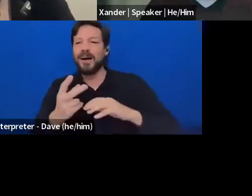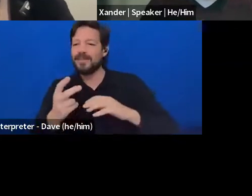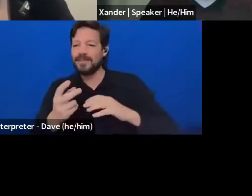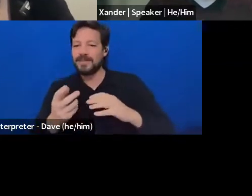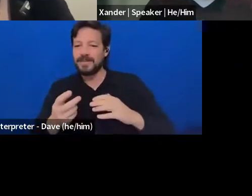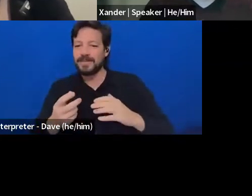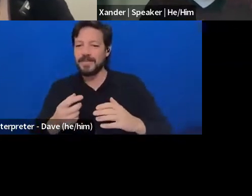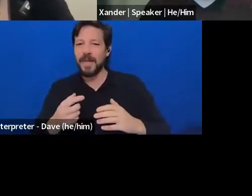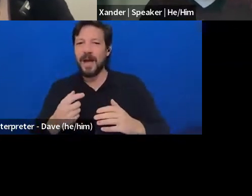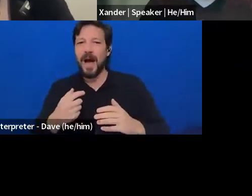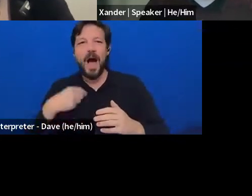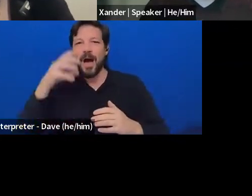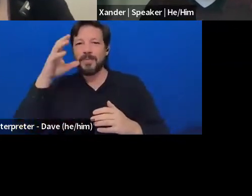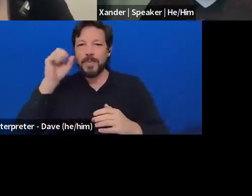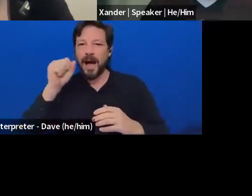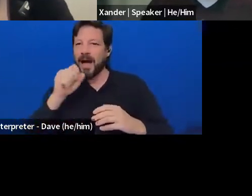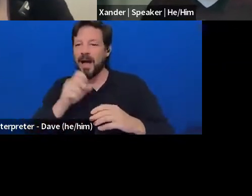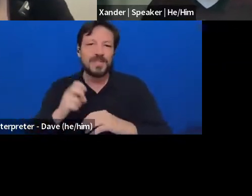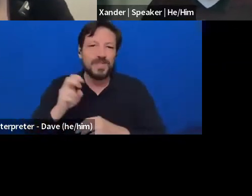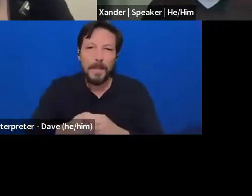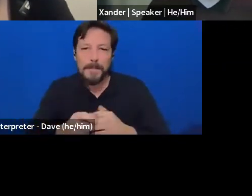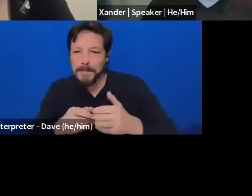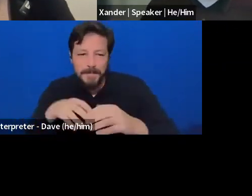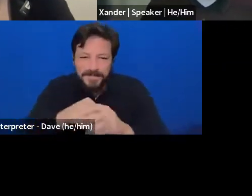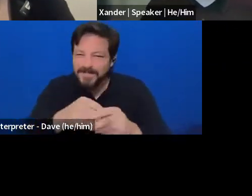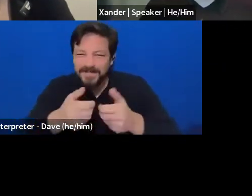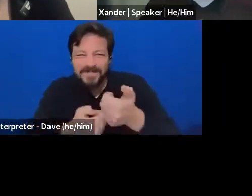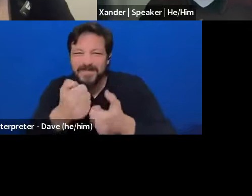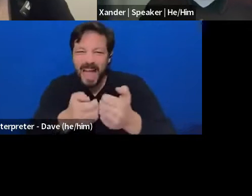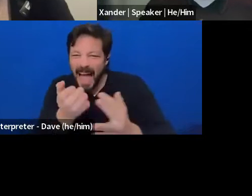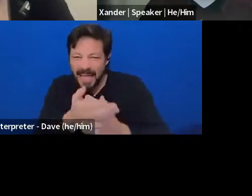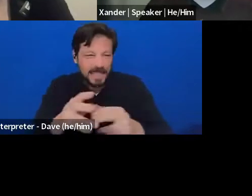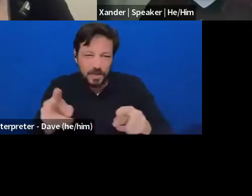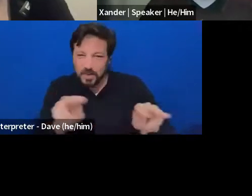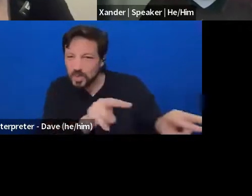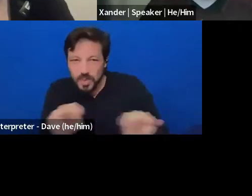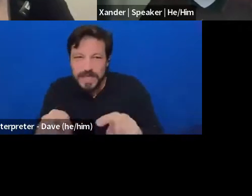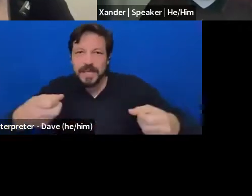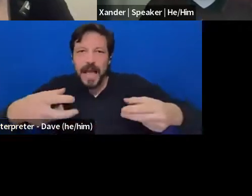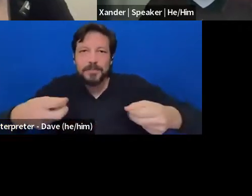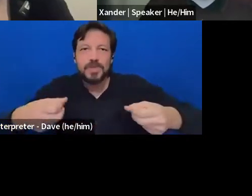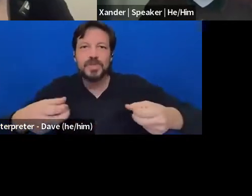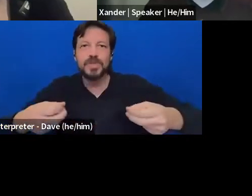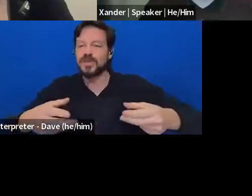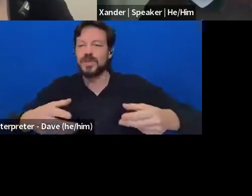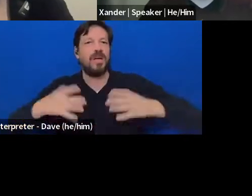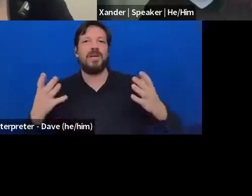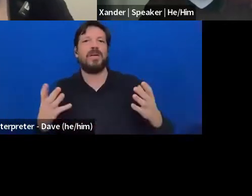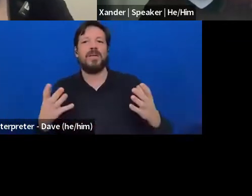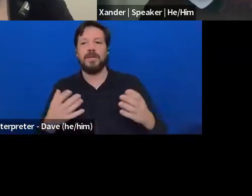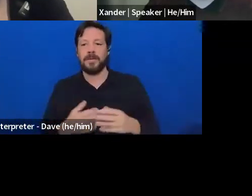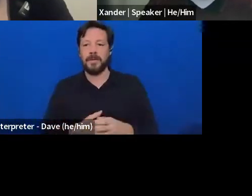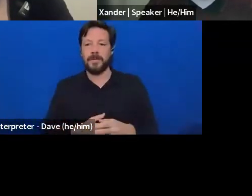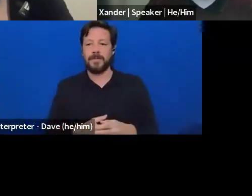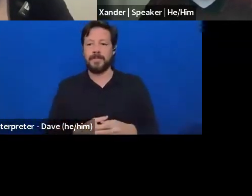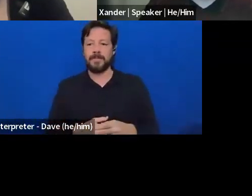up and playing at the same time, and able to have access to it and able to read the subtitles when obviously the audio at that